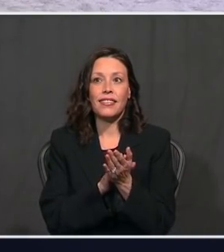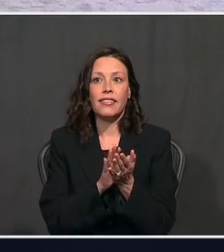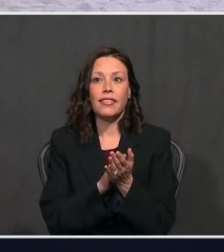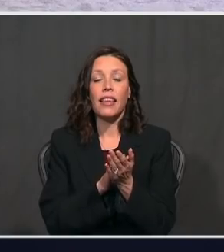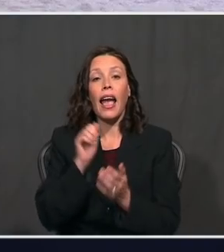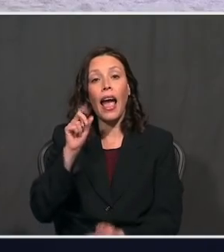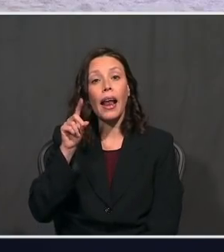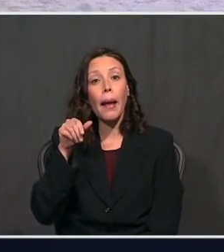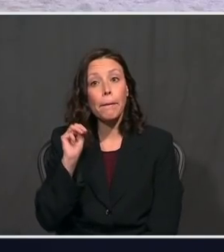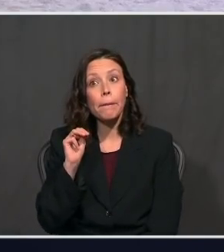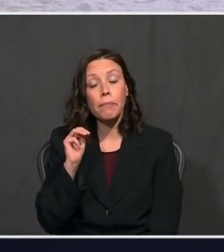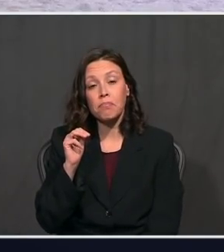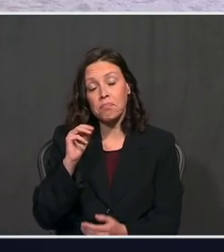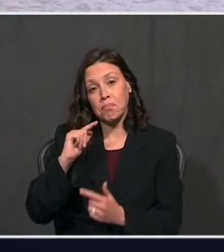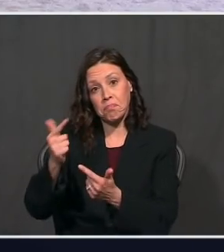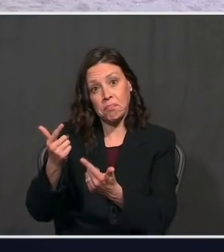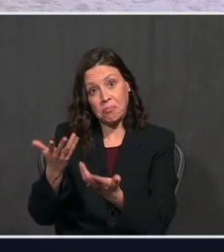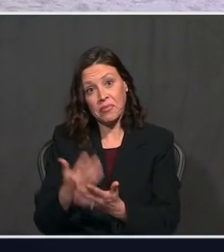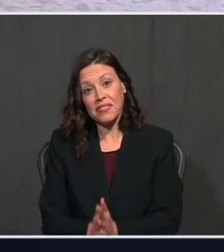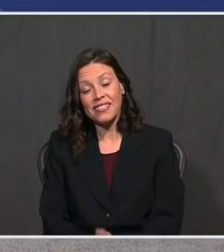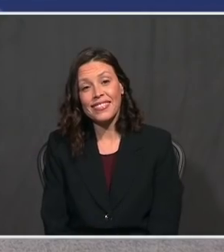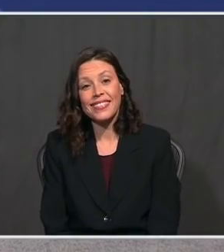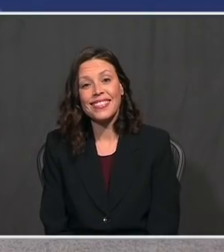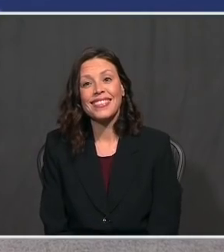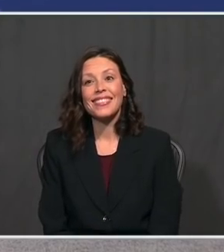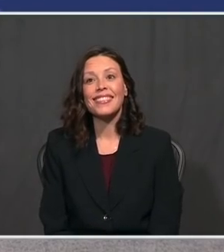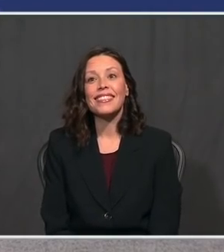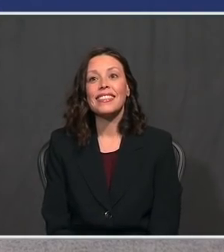And Adam, it's all yours, Adam.